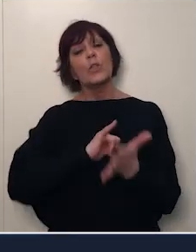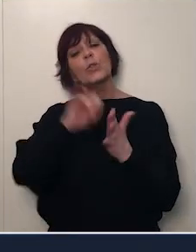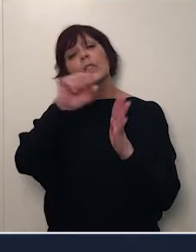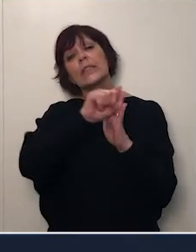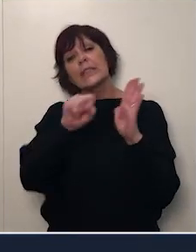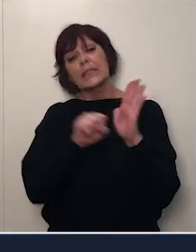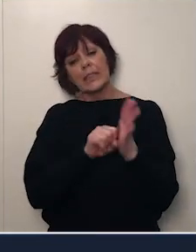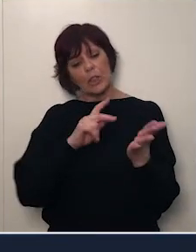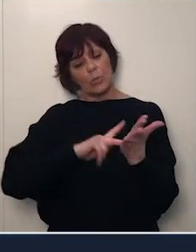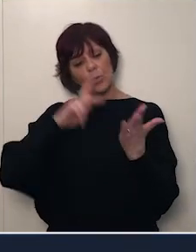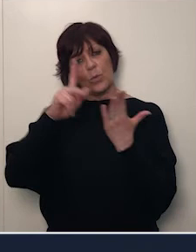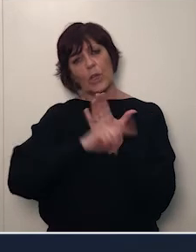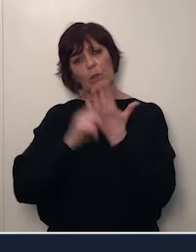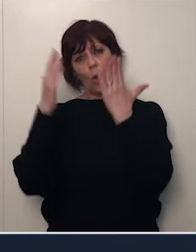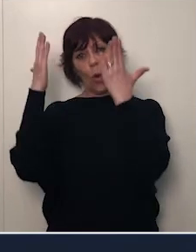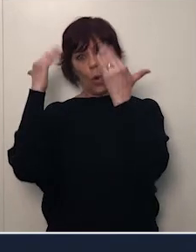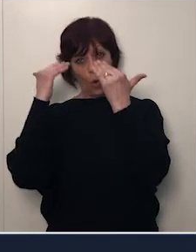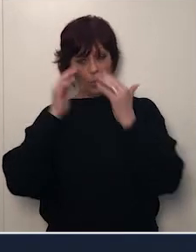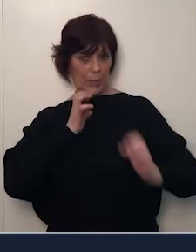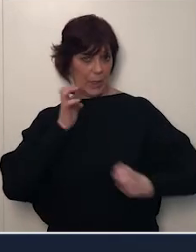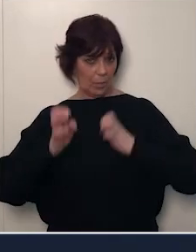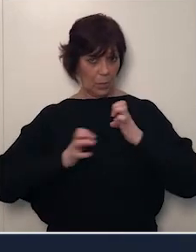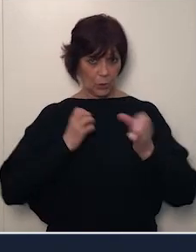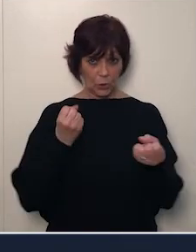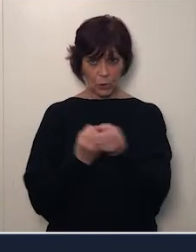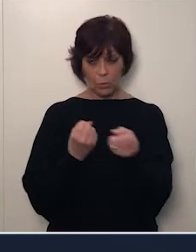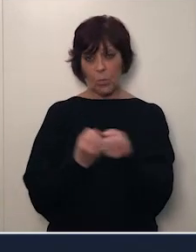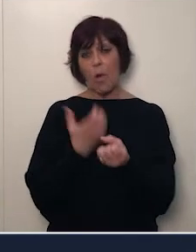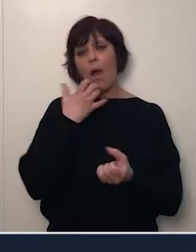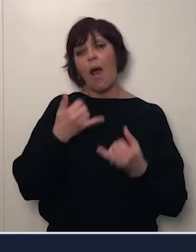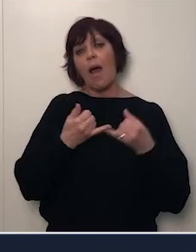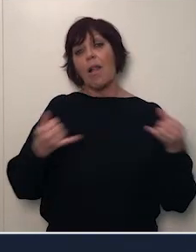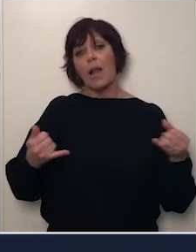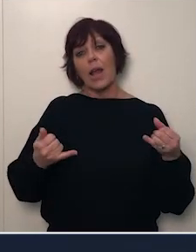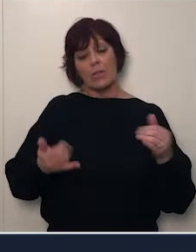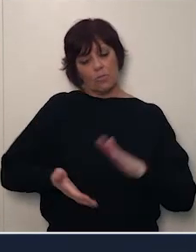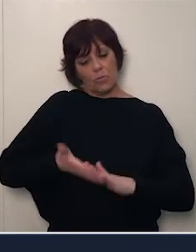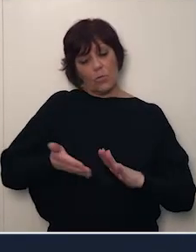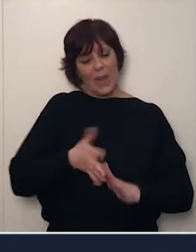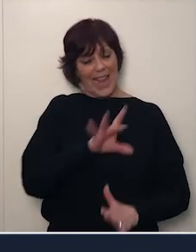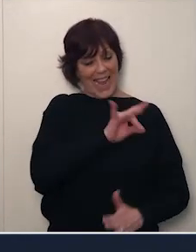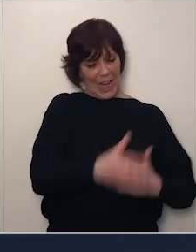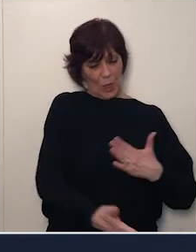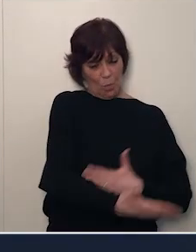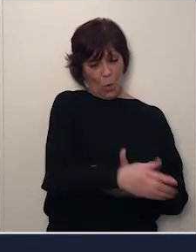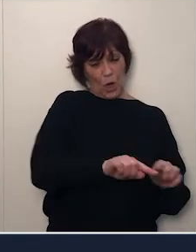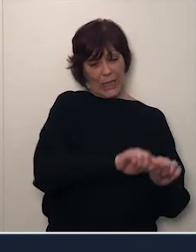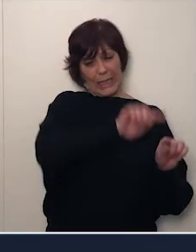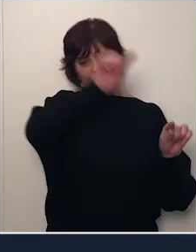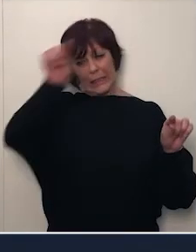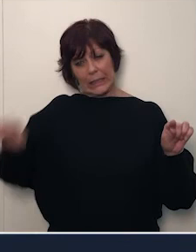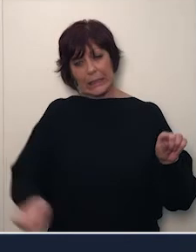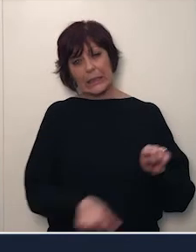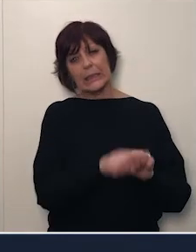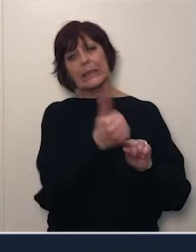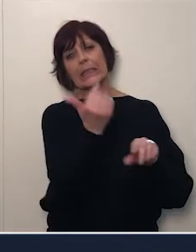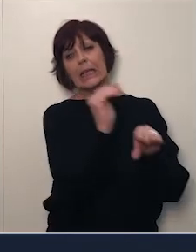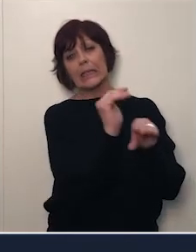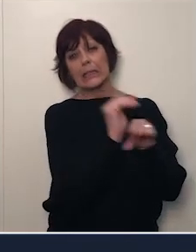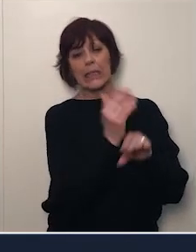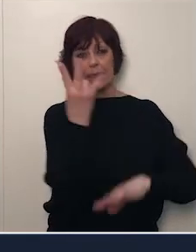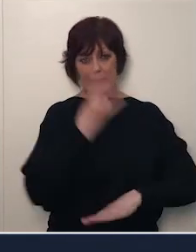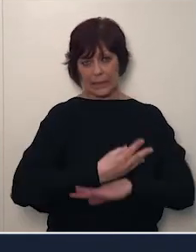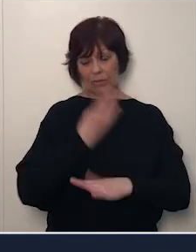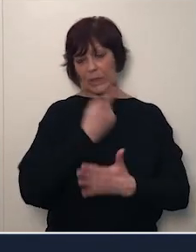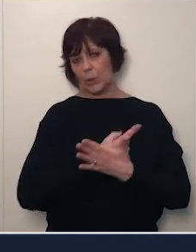families. The New York State Project Hope Emotional Support Hotline operates 8 a.m.